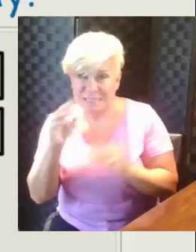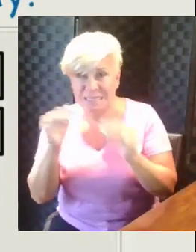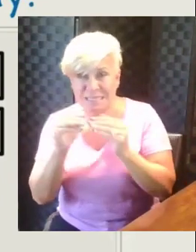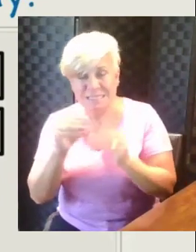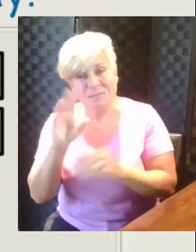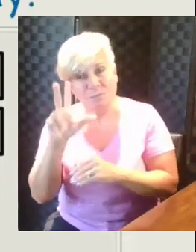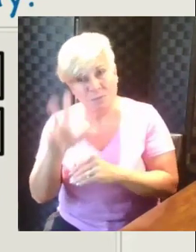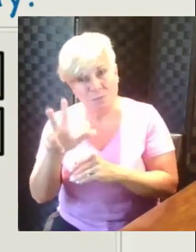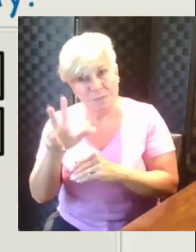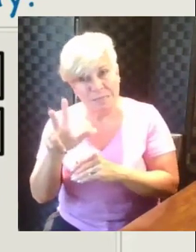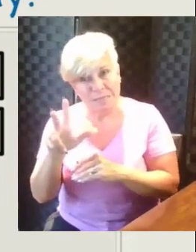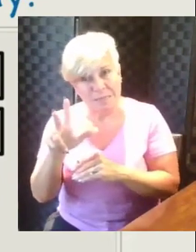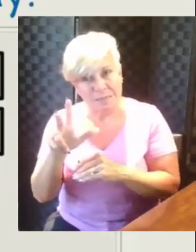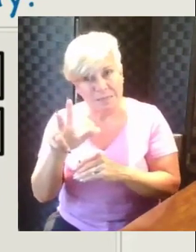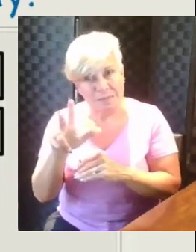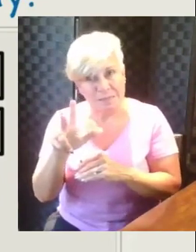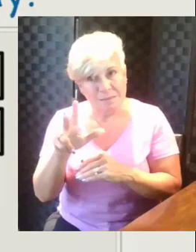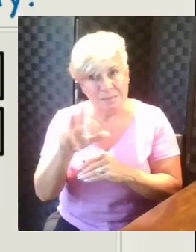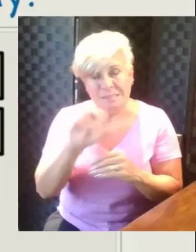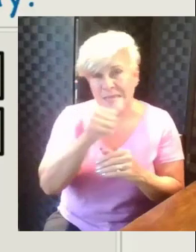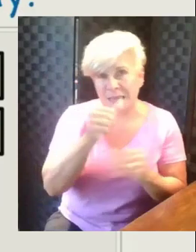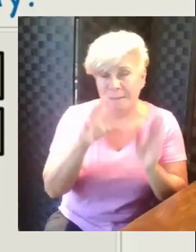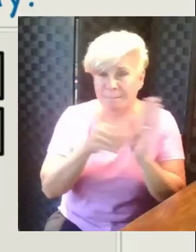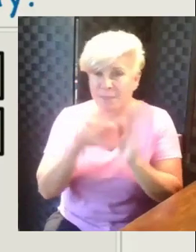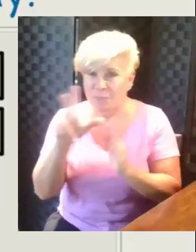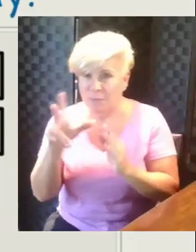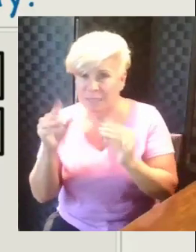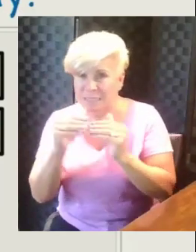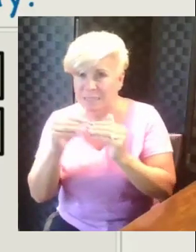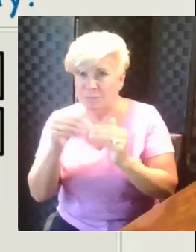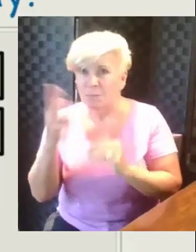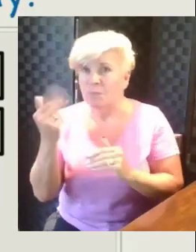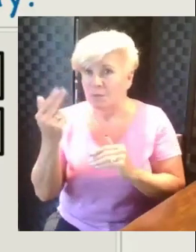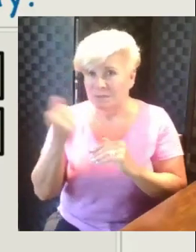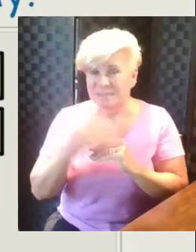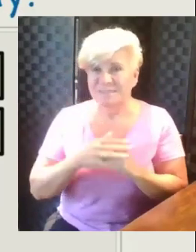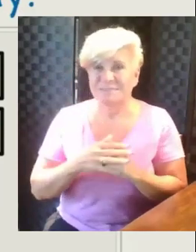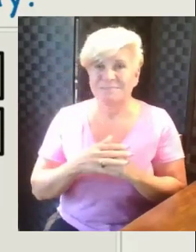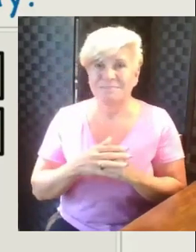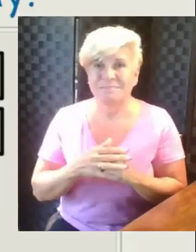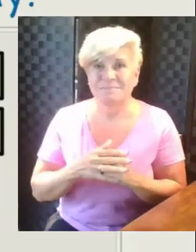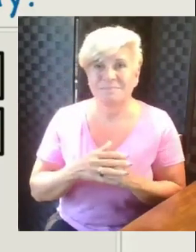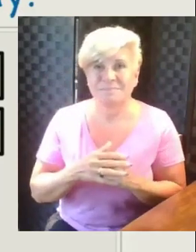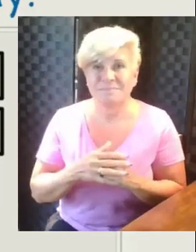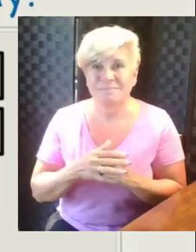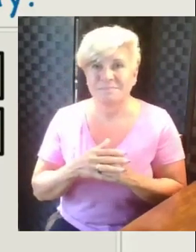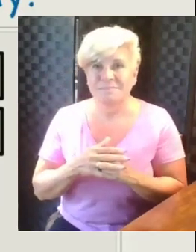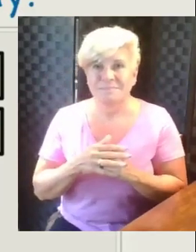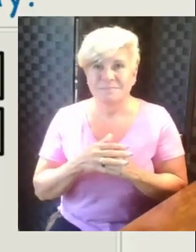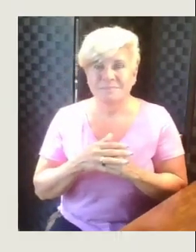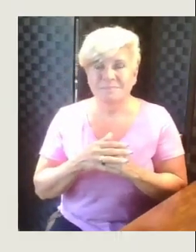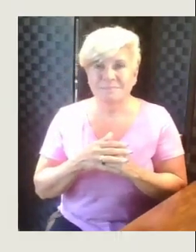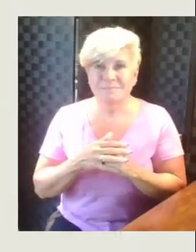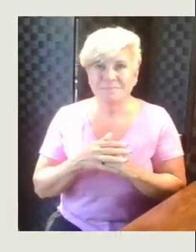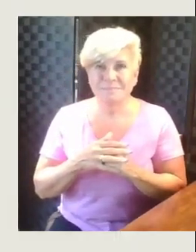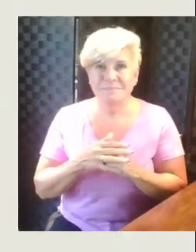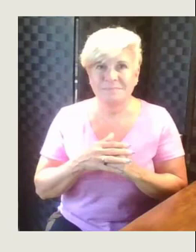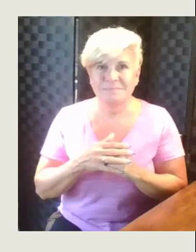minus 6 equals 3. So 10 plus 3 equals 13.